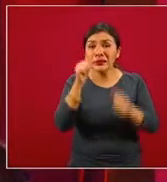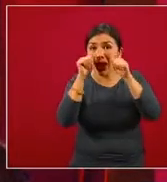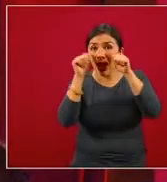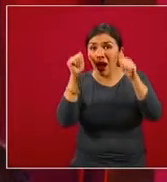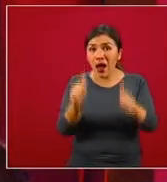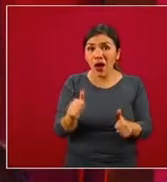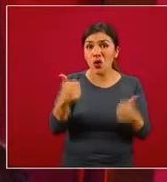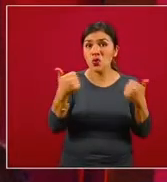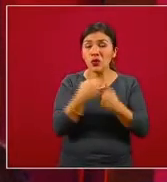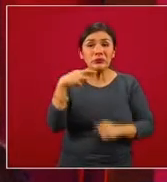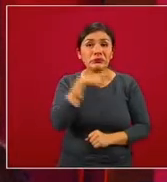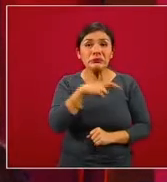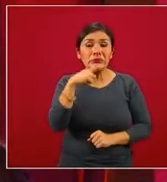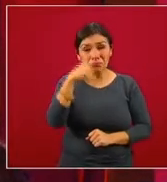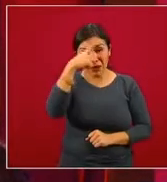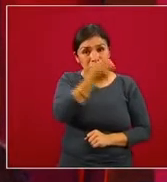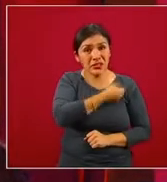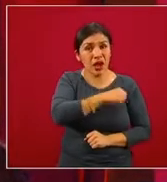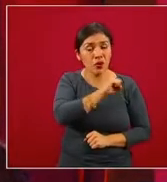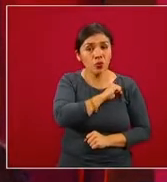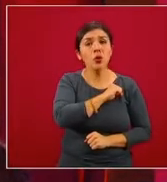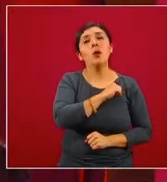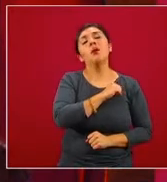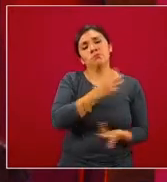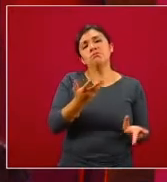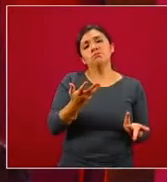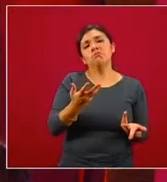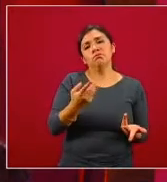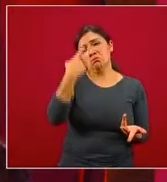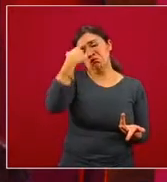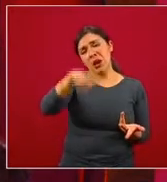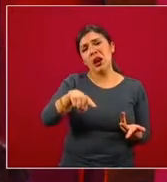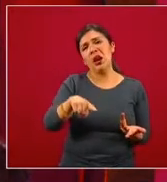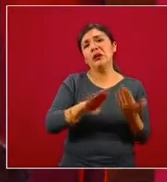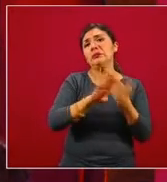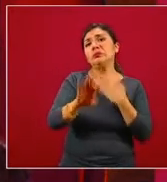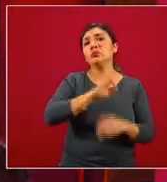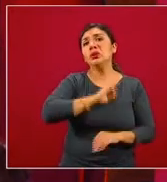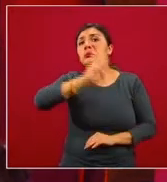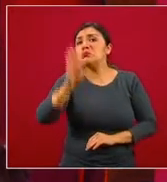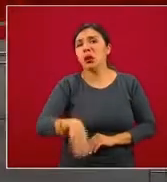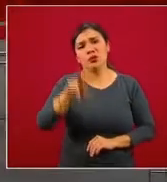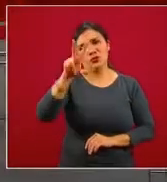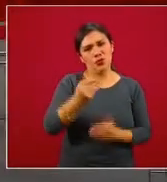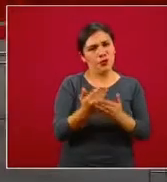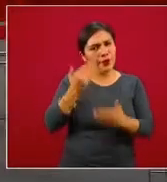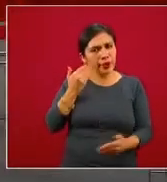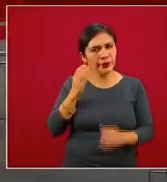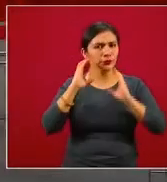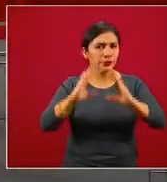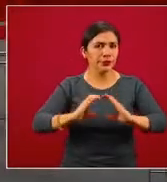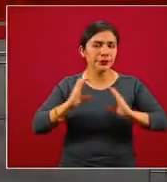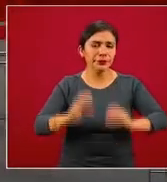una that they atención need inmediata a su immediate salud para health evitar professionals to una help them out so that mortalidad they don't materna. La die. siguiente, por